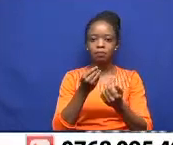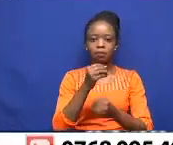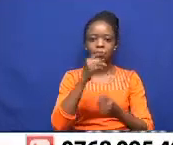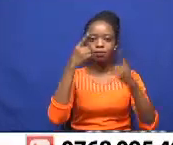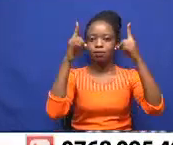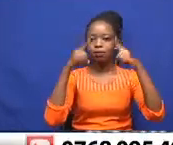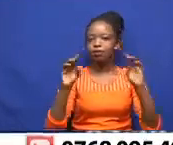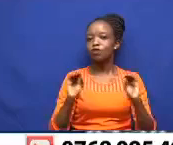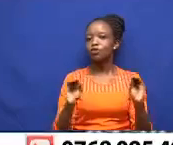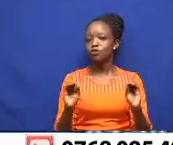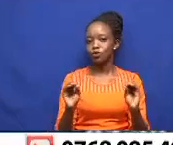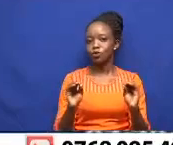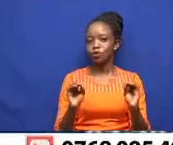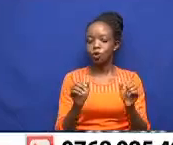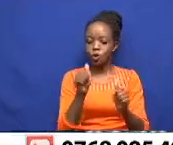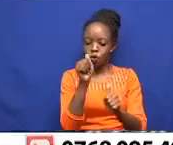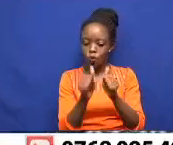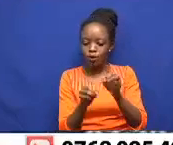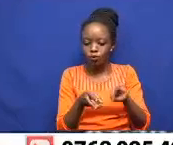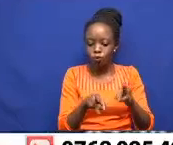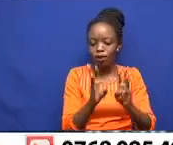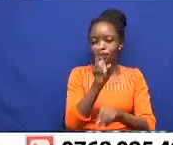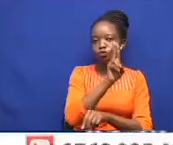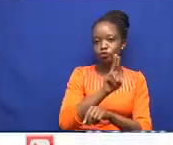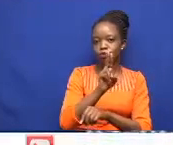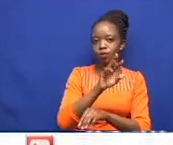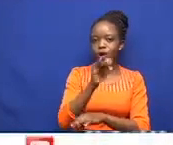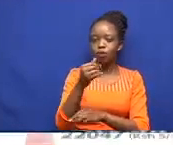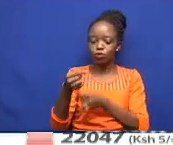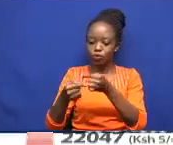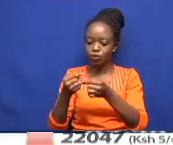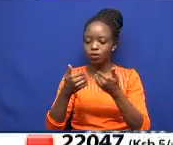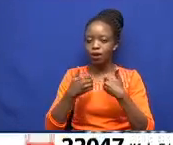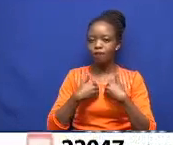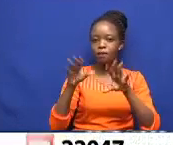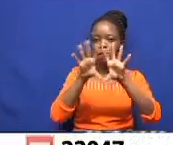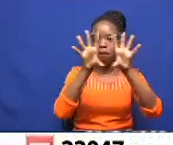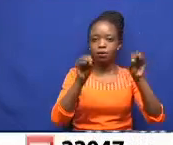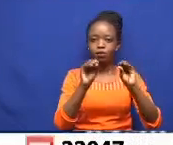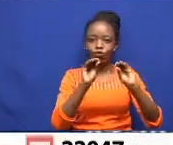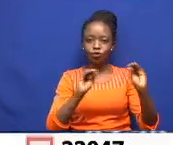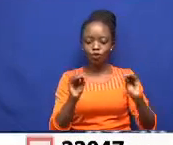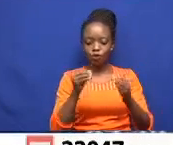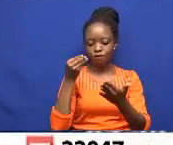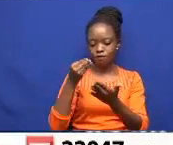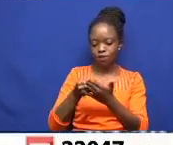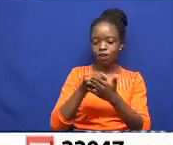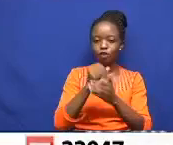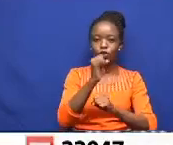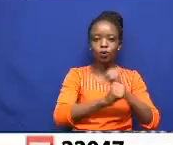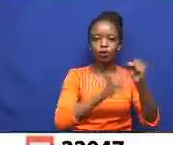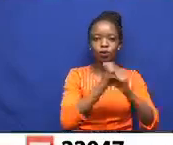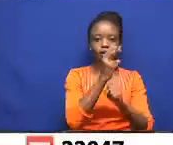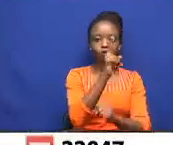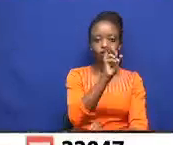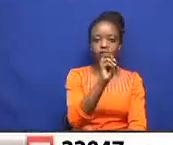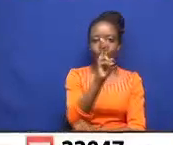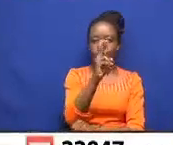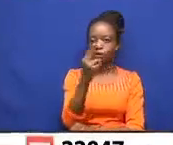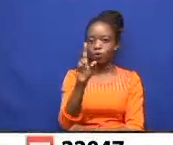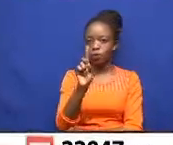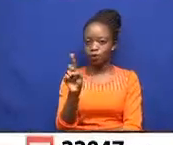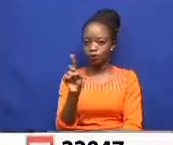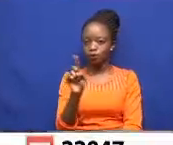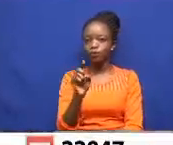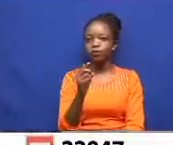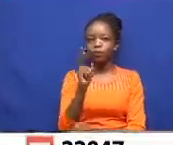Senate, over which formula to be used. Counties will remain without their budgets for the financial year 2020-2021